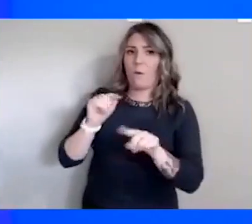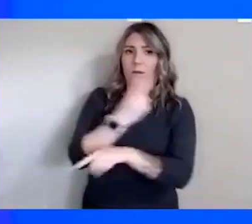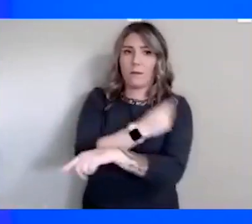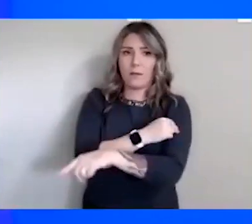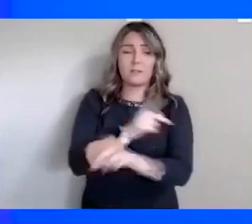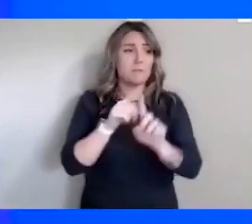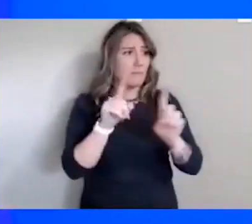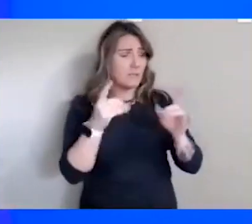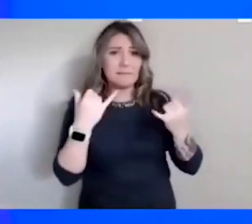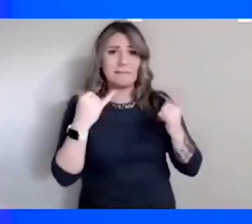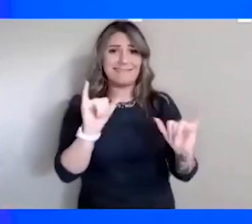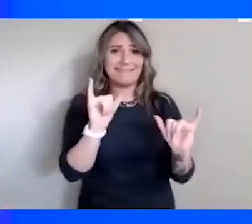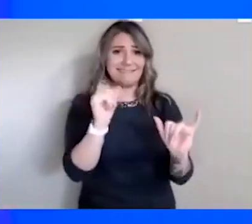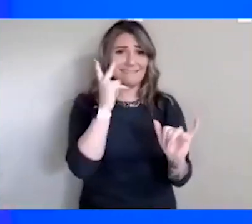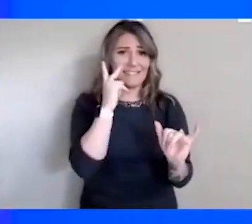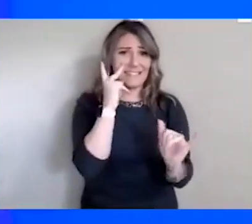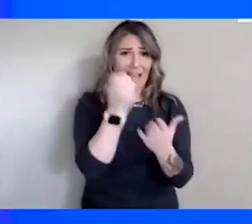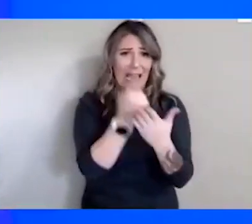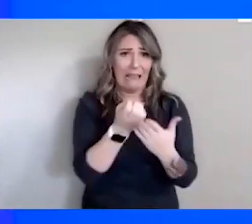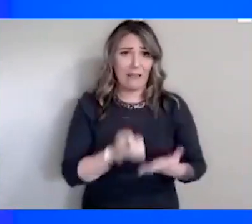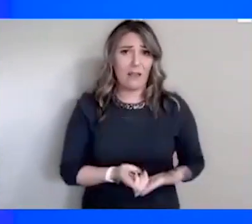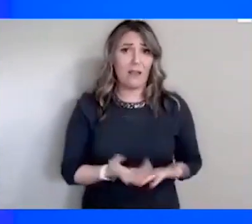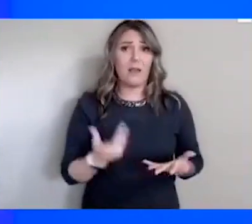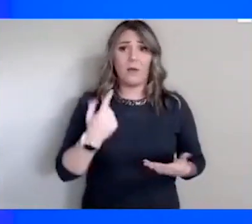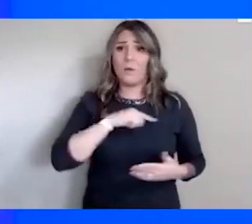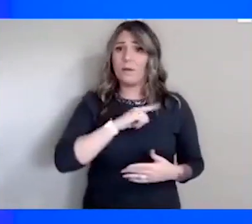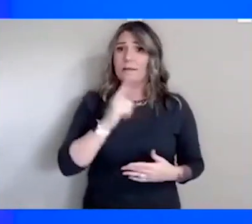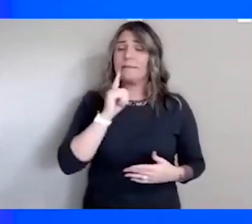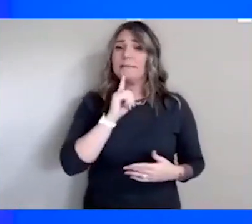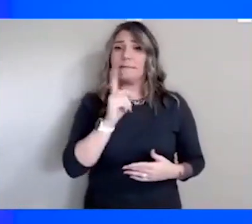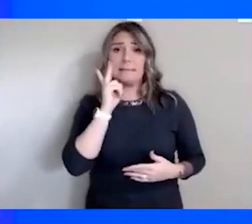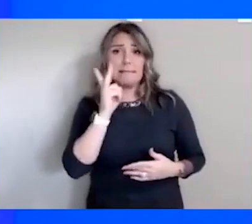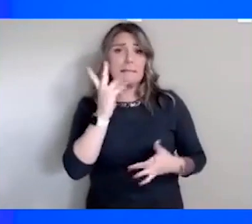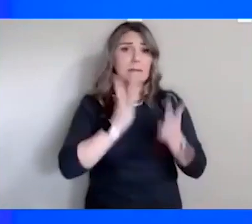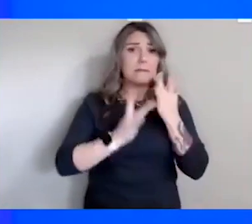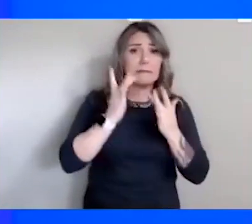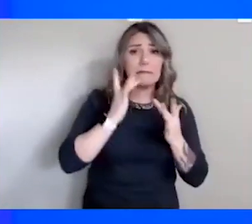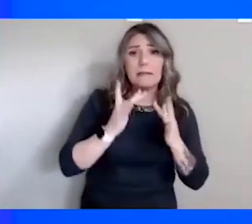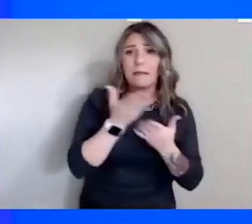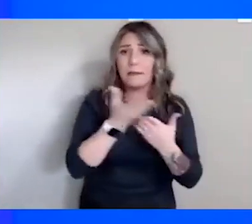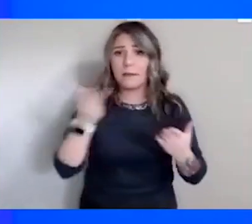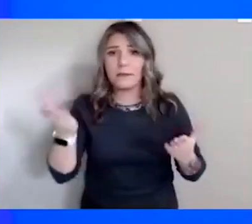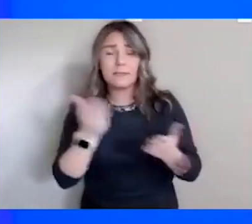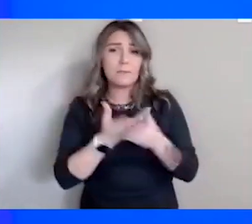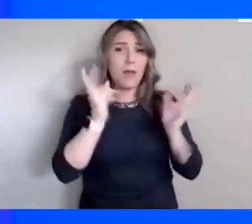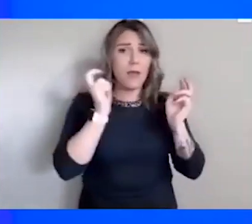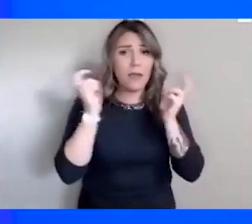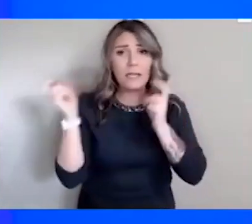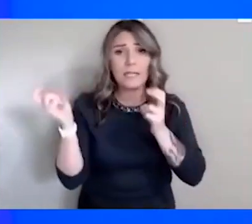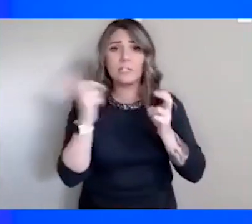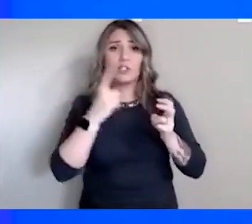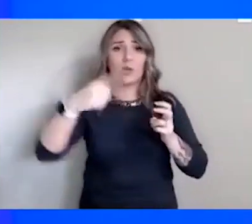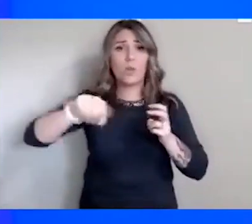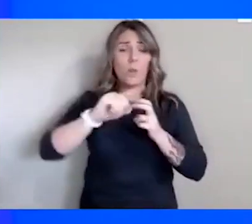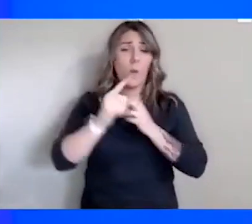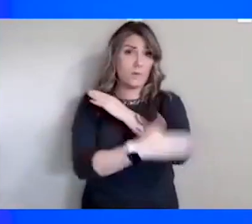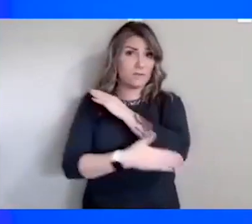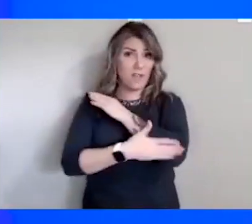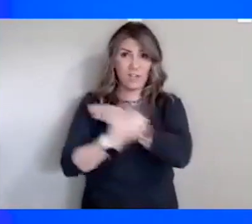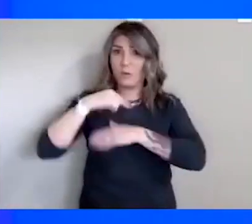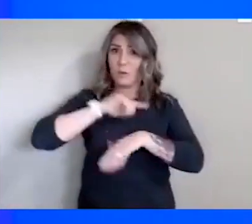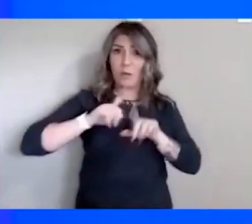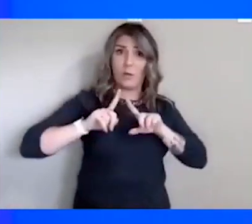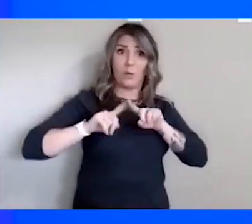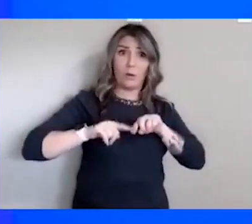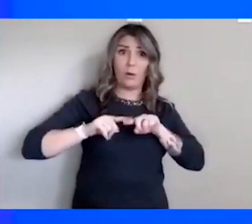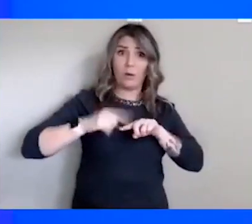it. Economically, we see it. We see the shortages. We see the supply chain issues of those countries that we rely on a lot for our